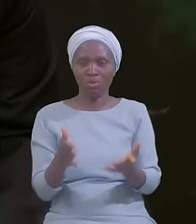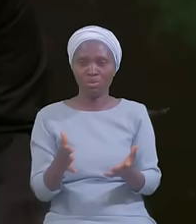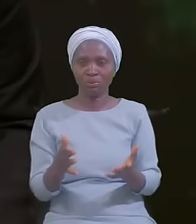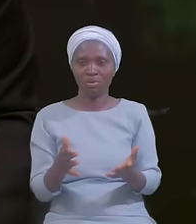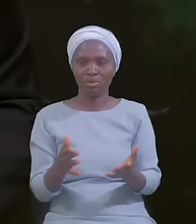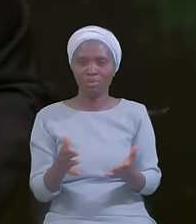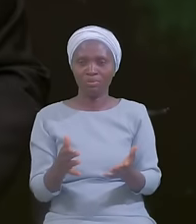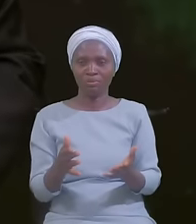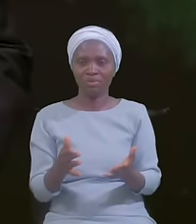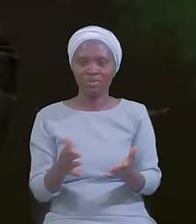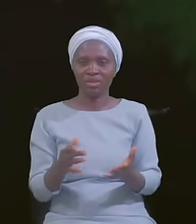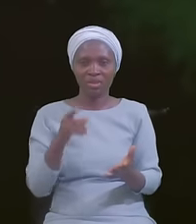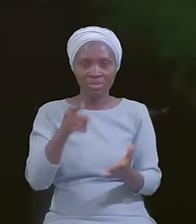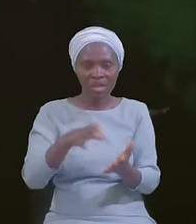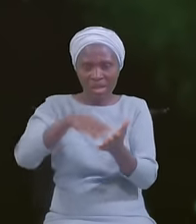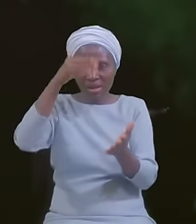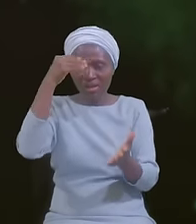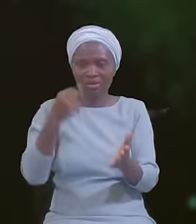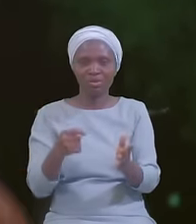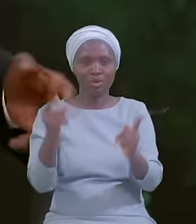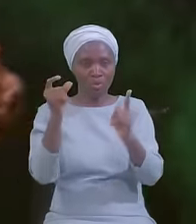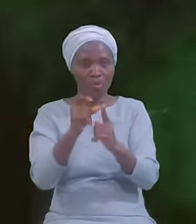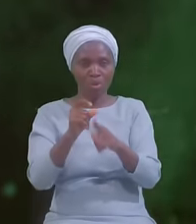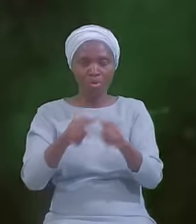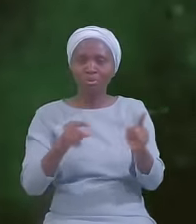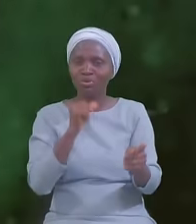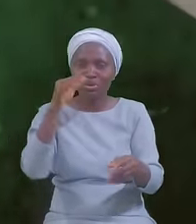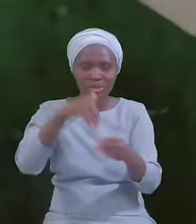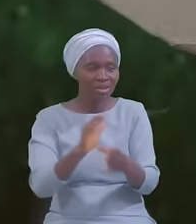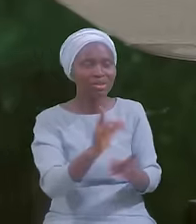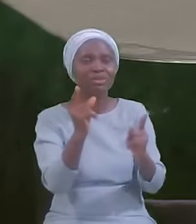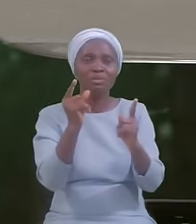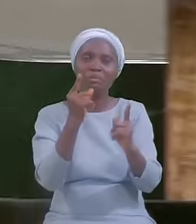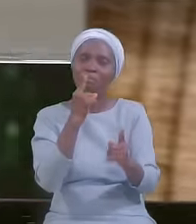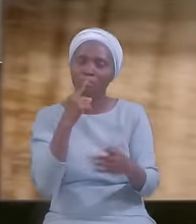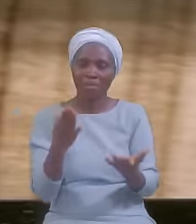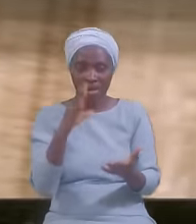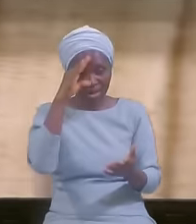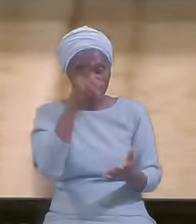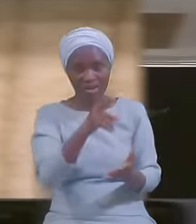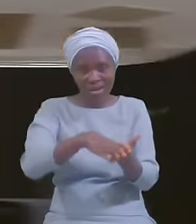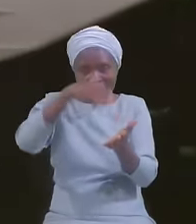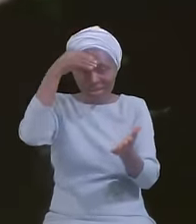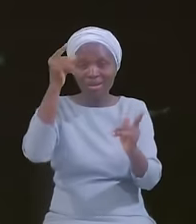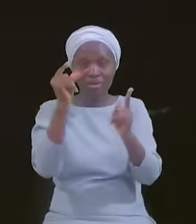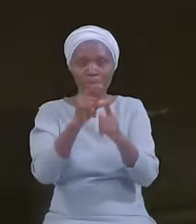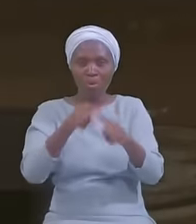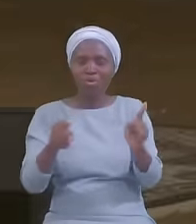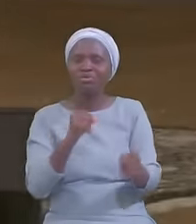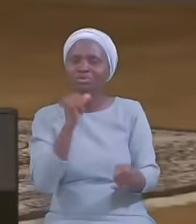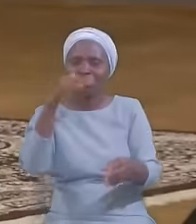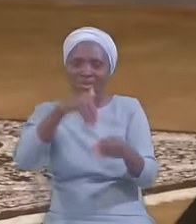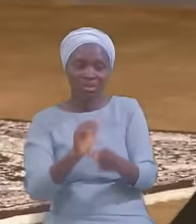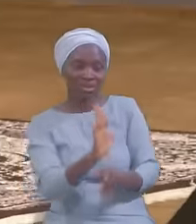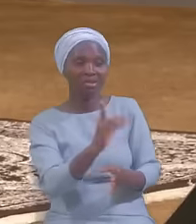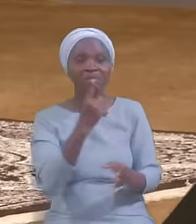the word, it wasn't in his mouth. He heard the word, but it wasn't in his